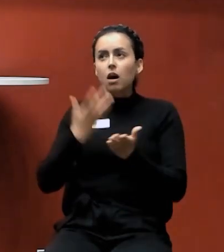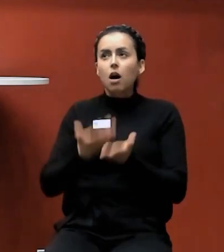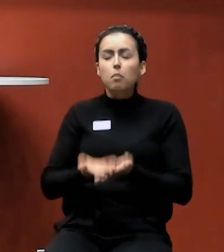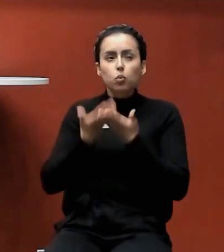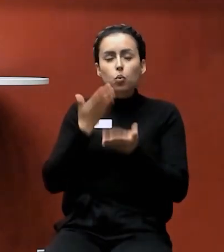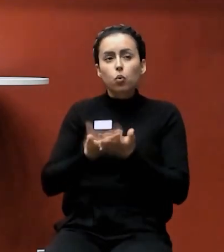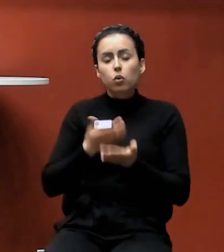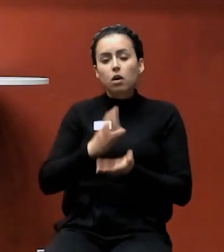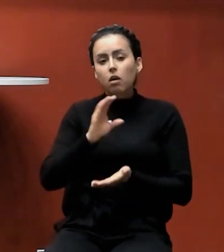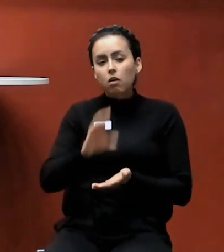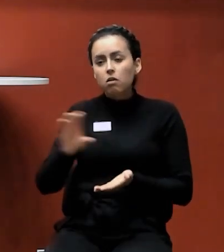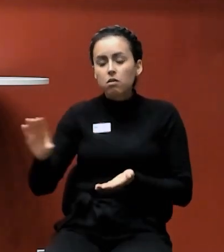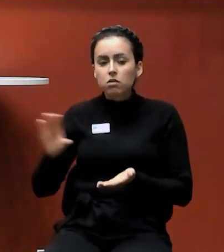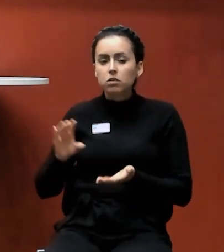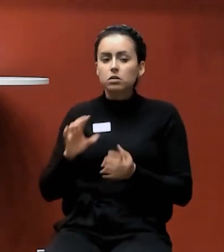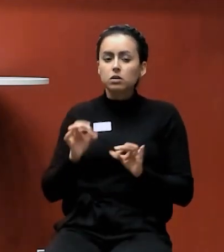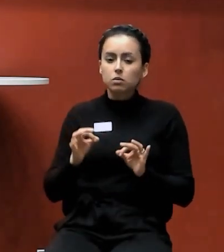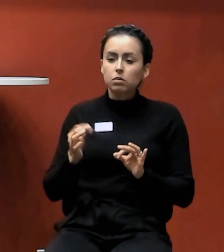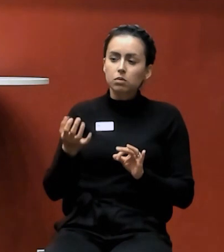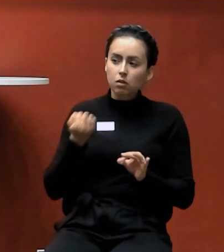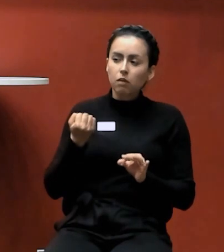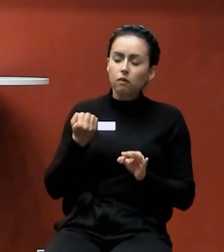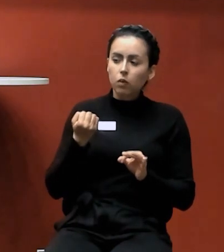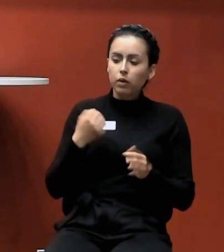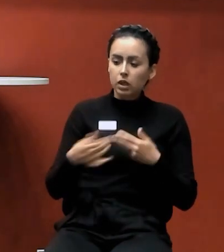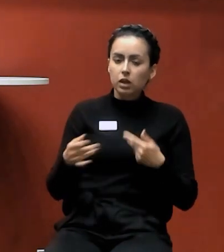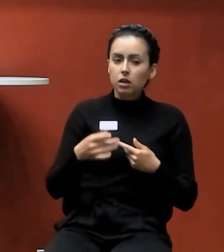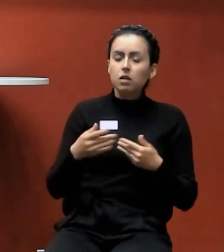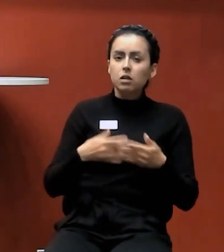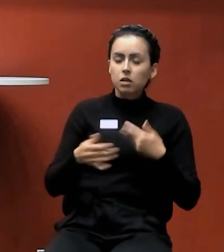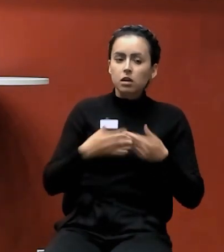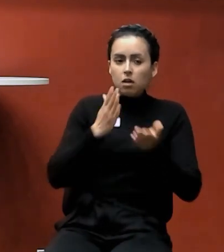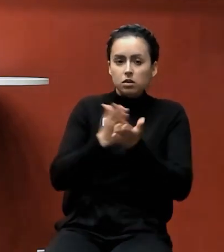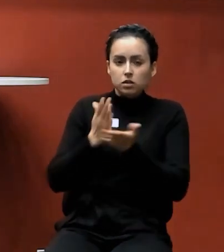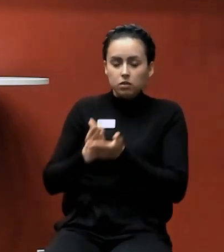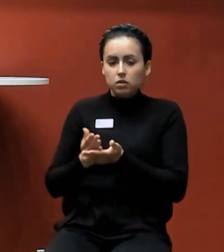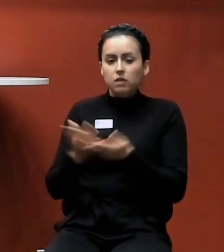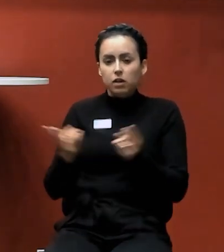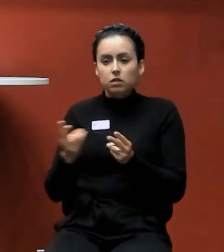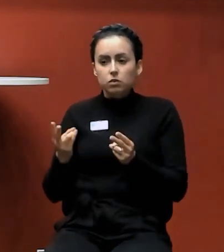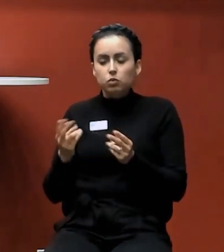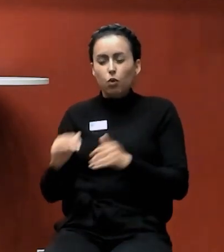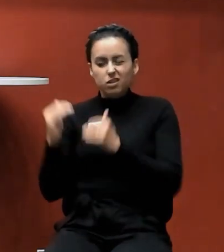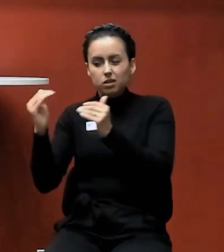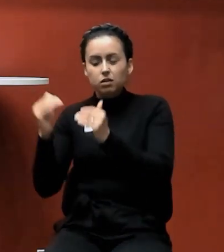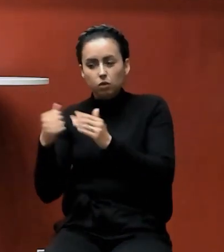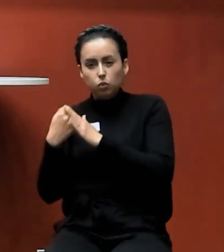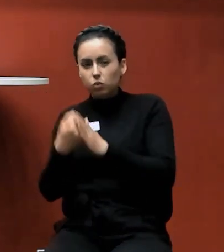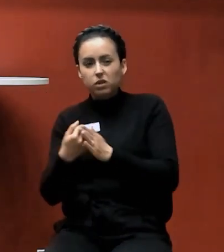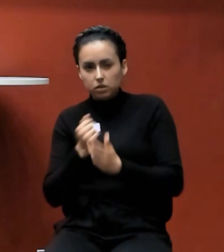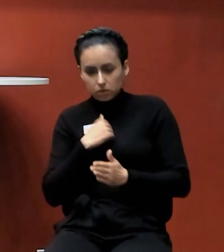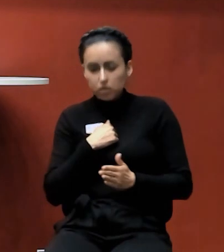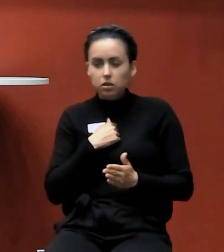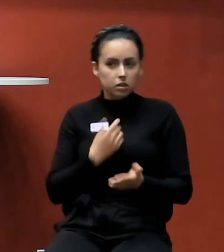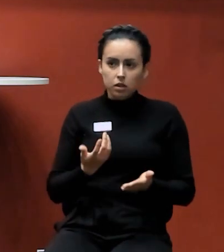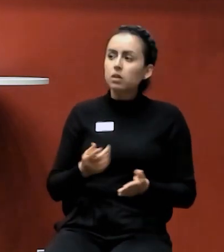can you do what you want to do without necessarily having the support from these different organizations. And I do understand the point